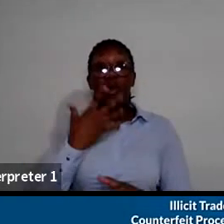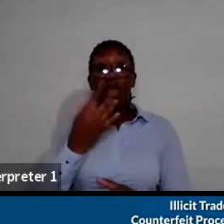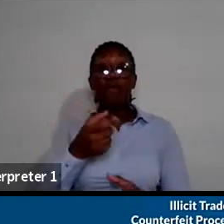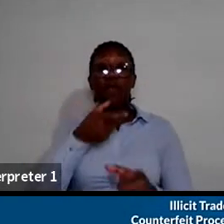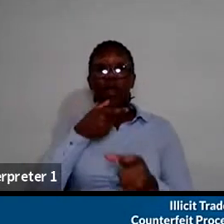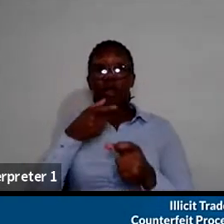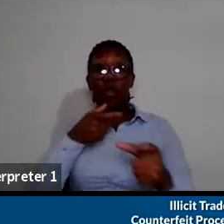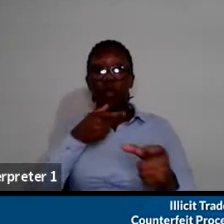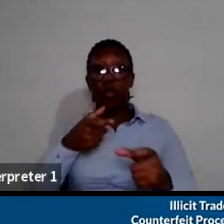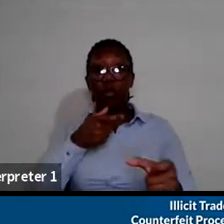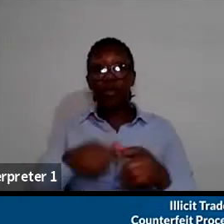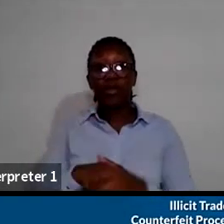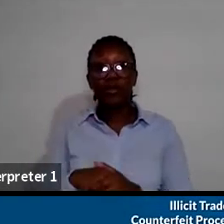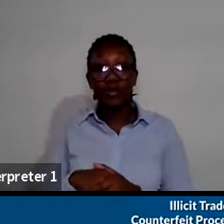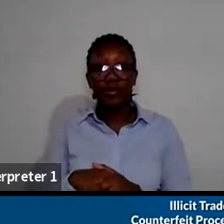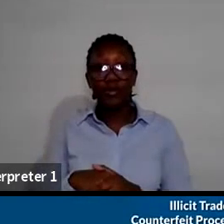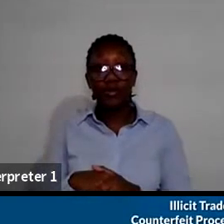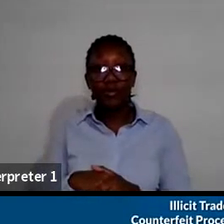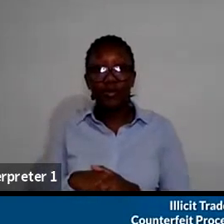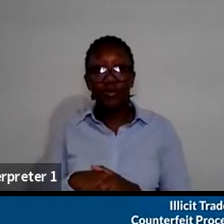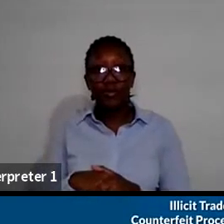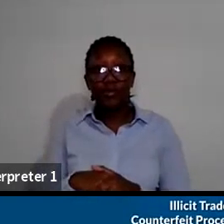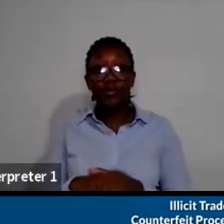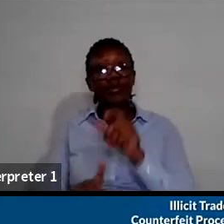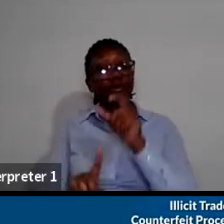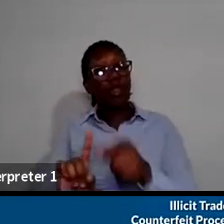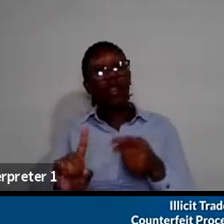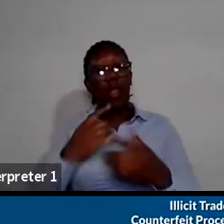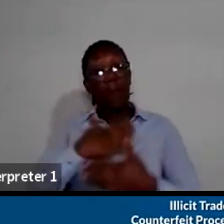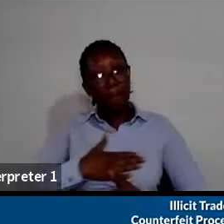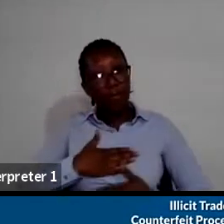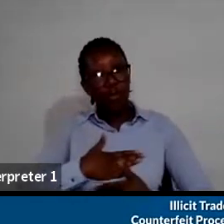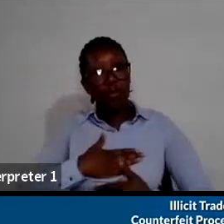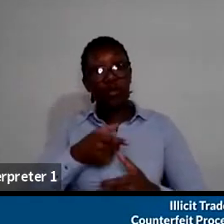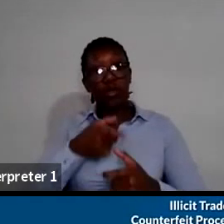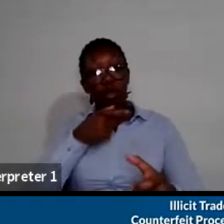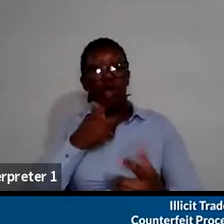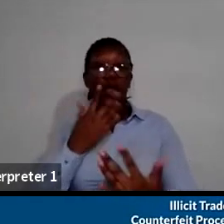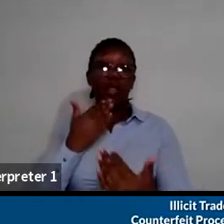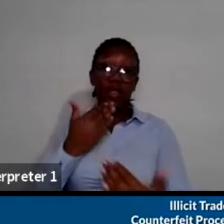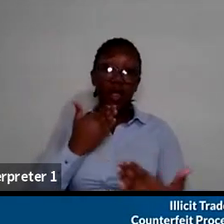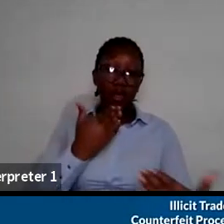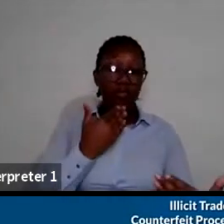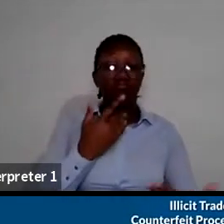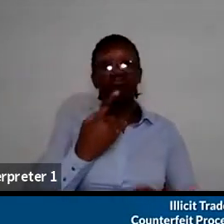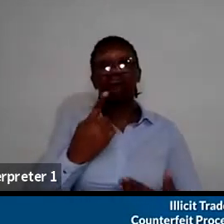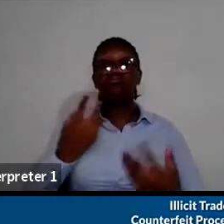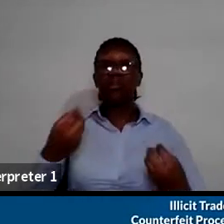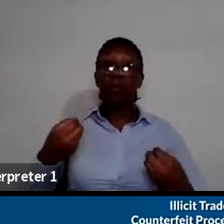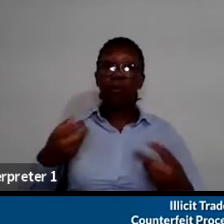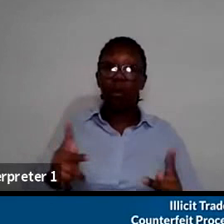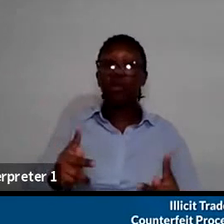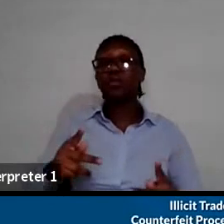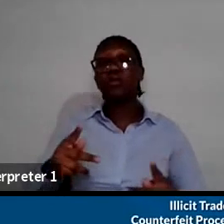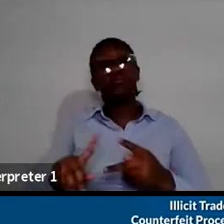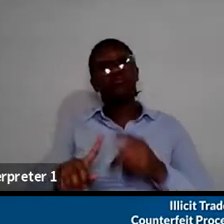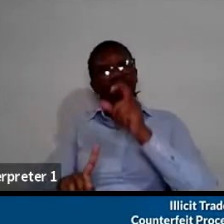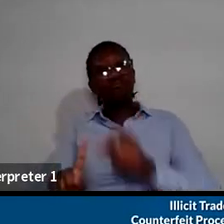Khan. It's an appreciation comment. It says, thanks very much for the opportunity, wonderful